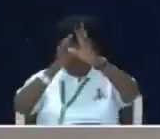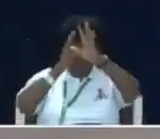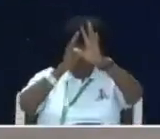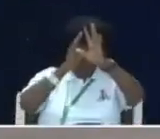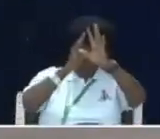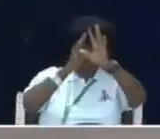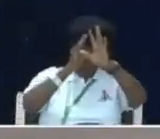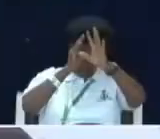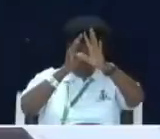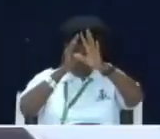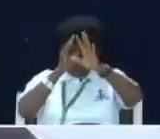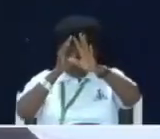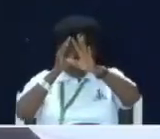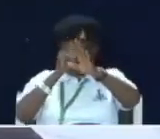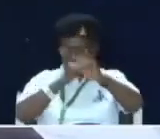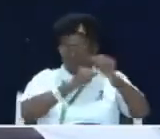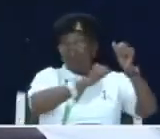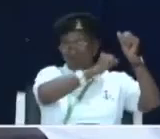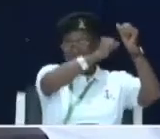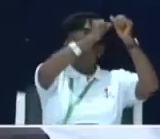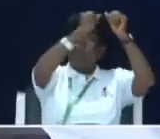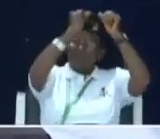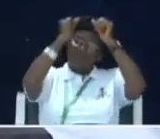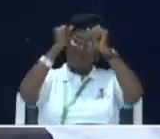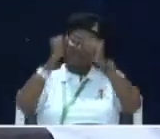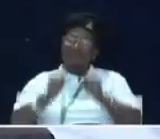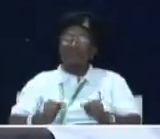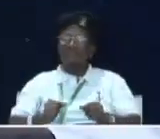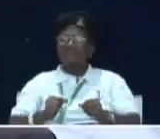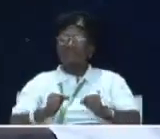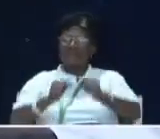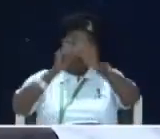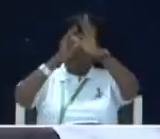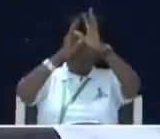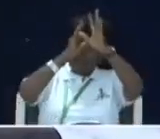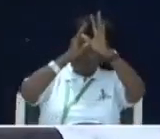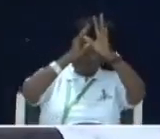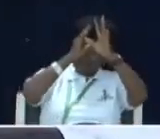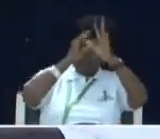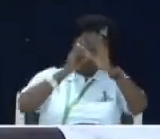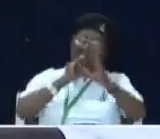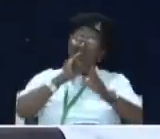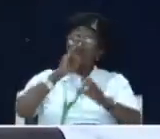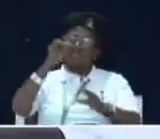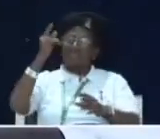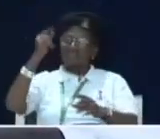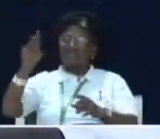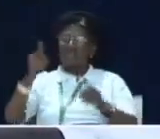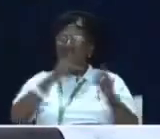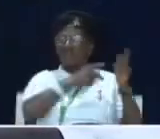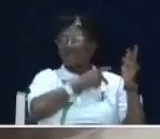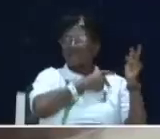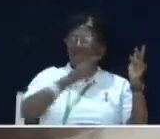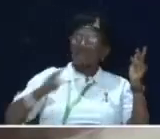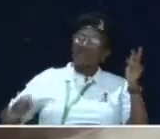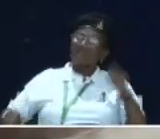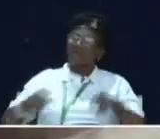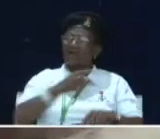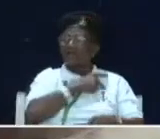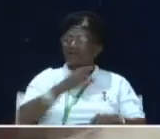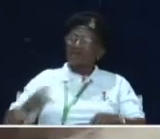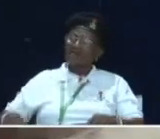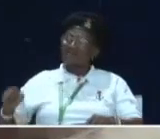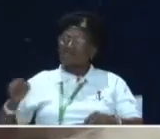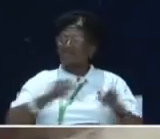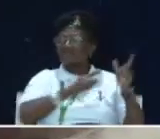Father, hallelujah. Almighty Father. He is King